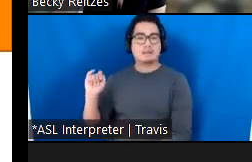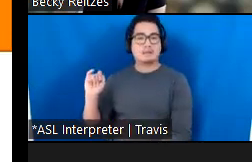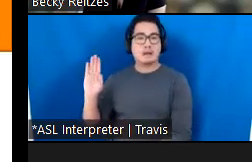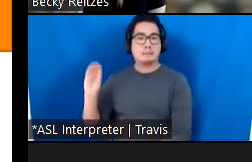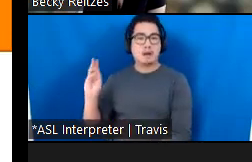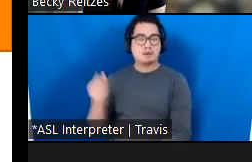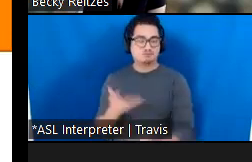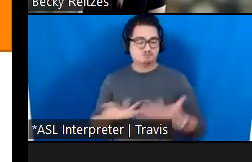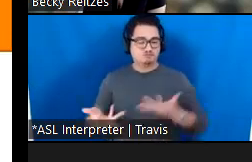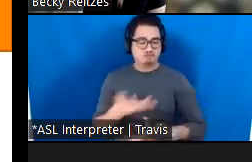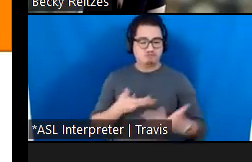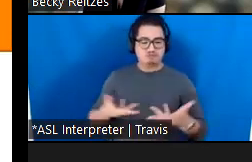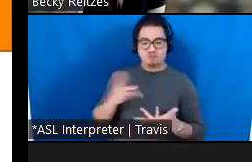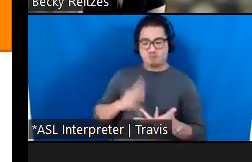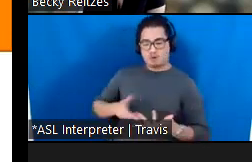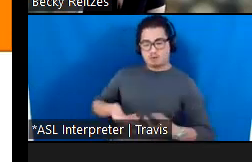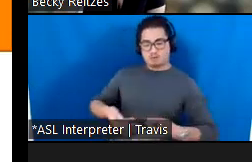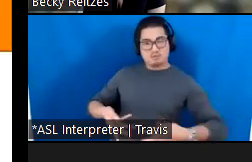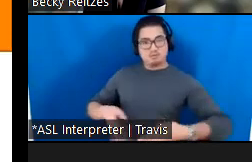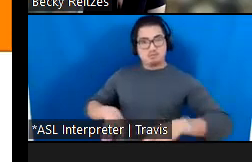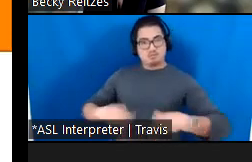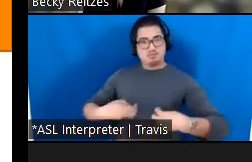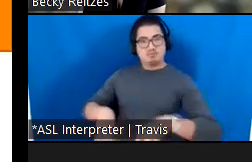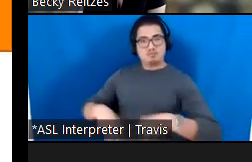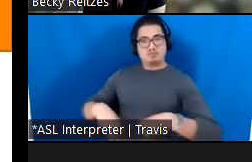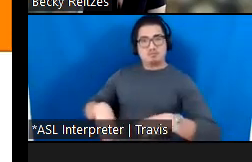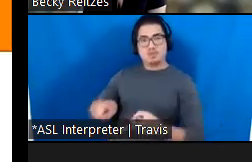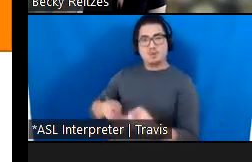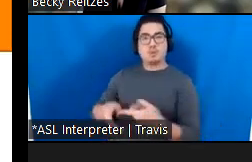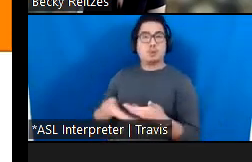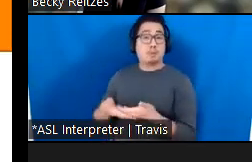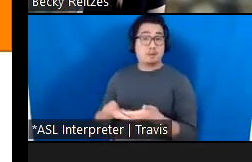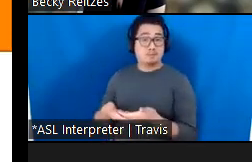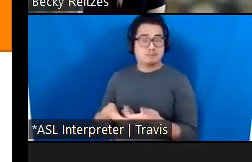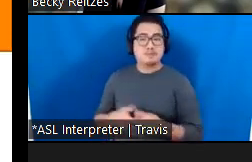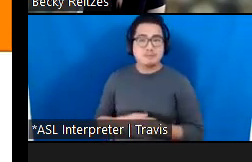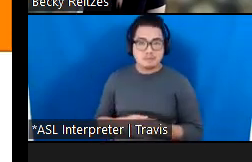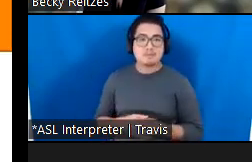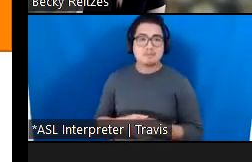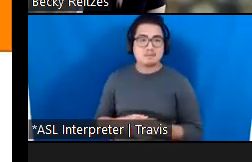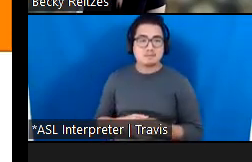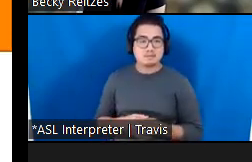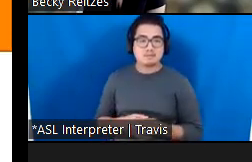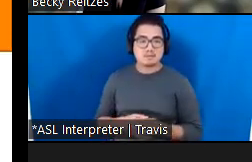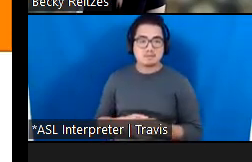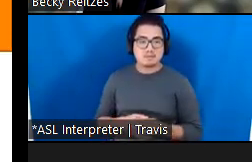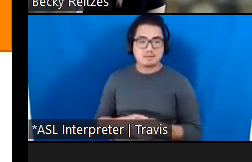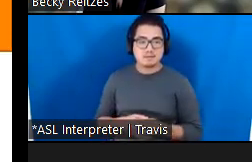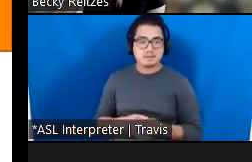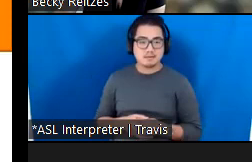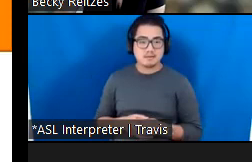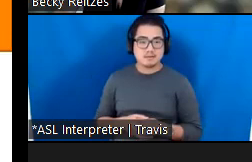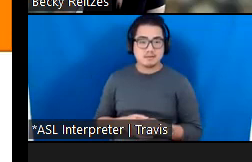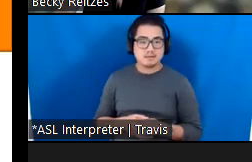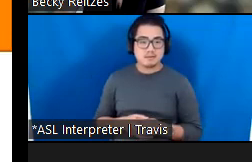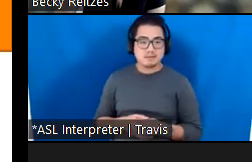with protection because they got it during the pregnancy. And then if folks are